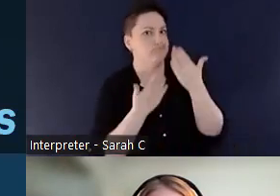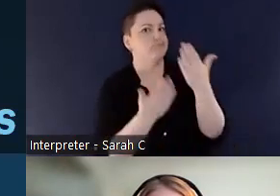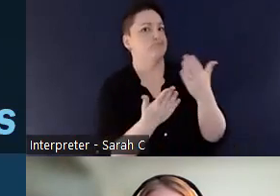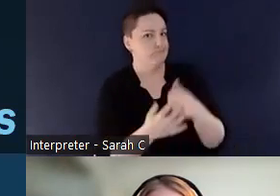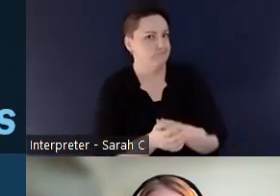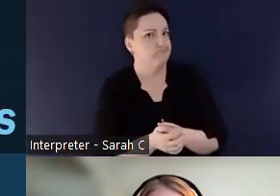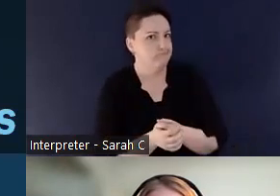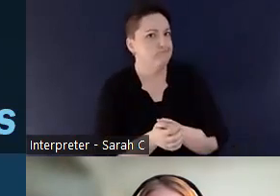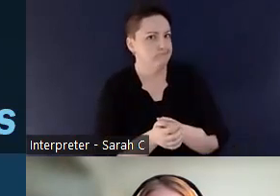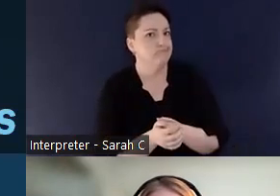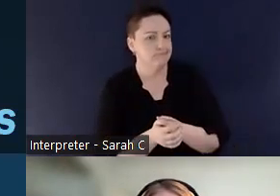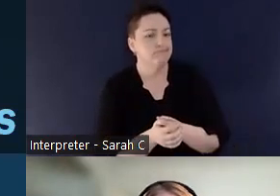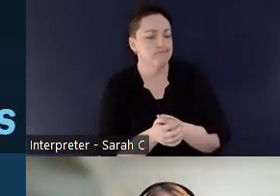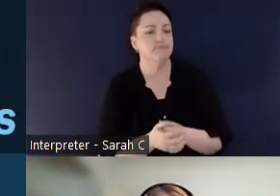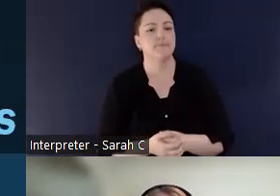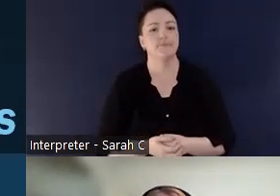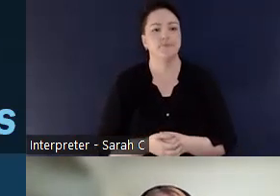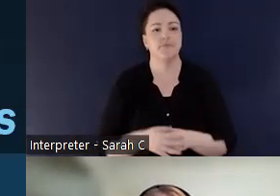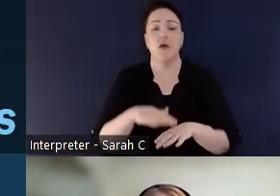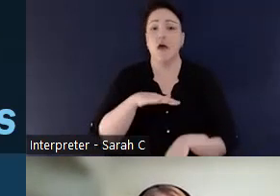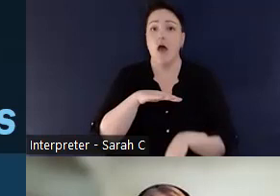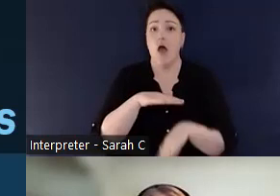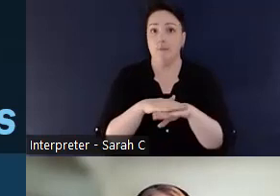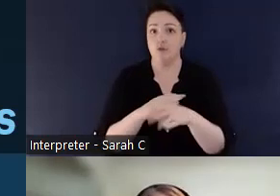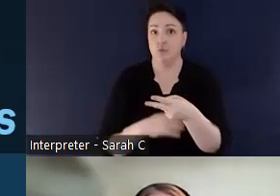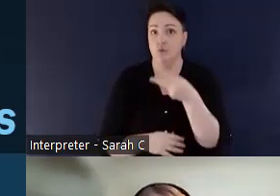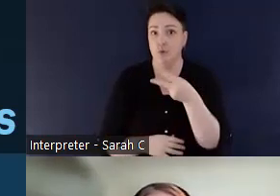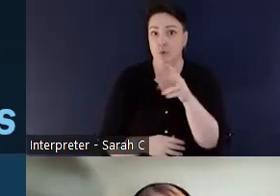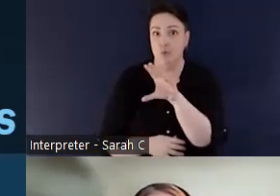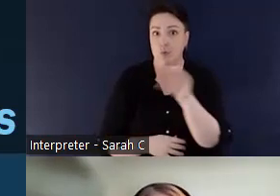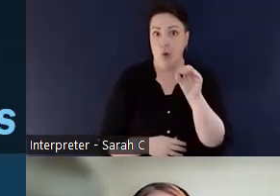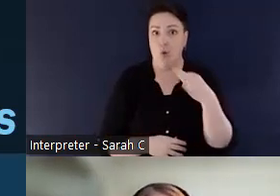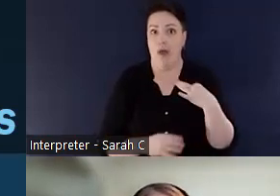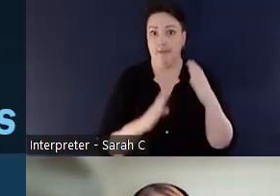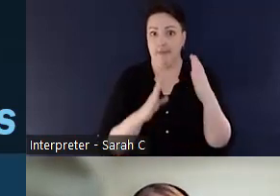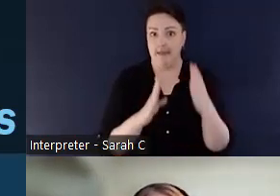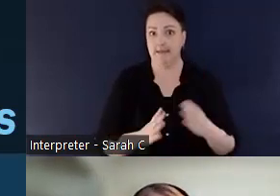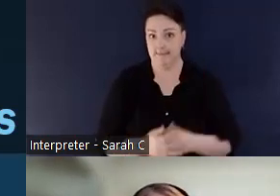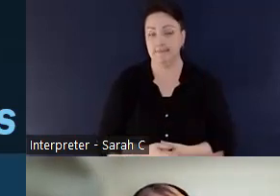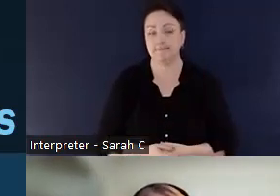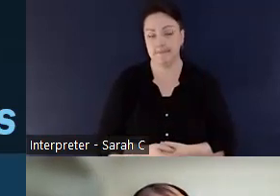Yeah, that there could be up to 2 co-applicants.